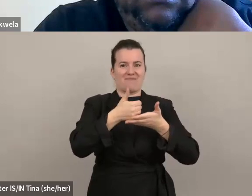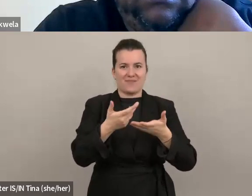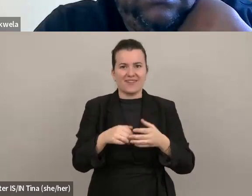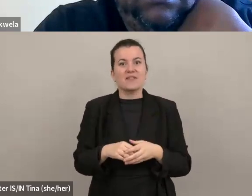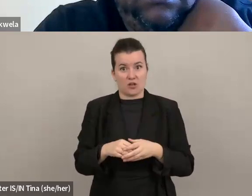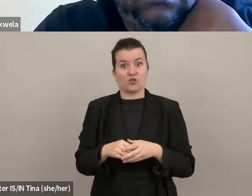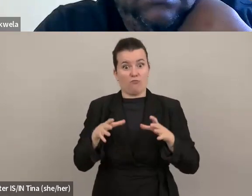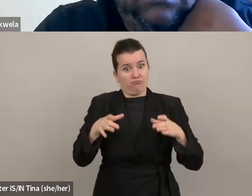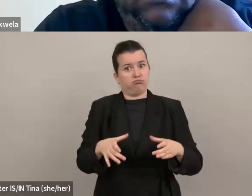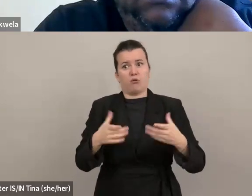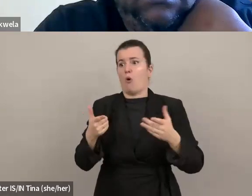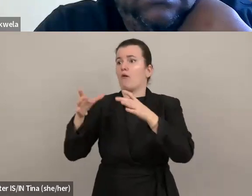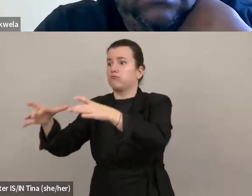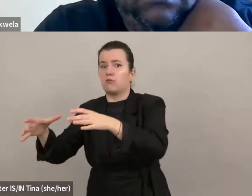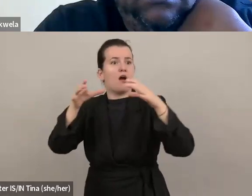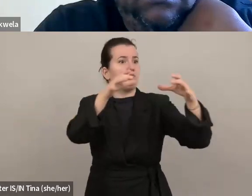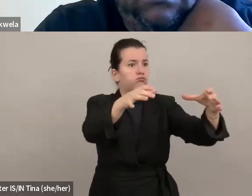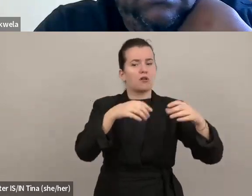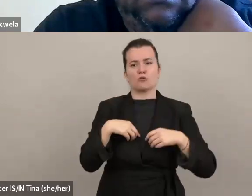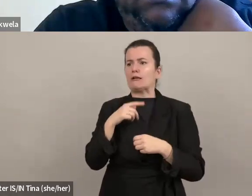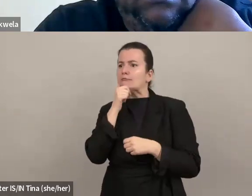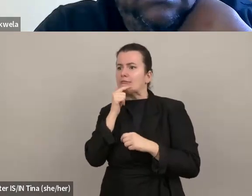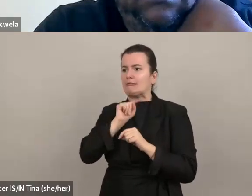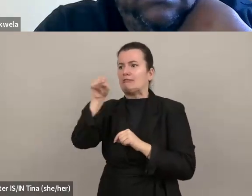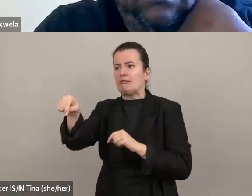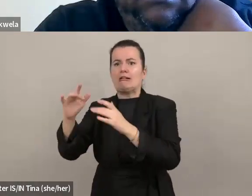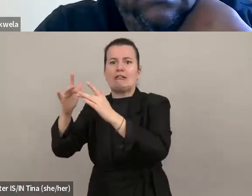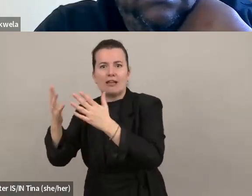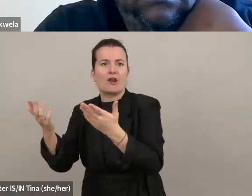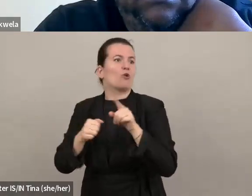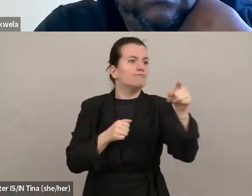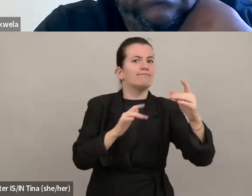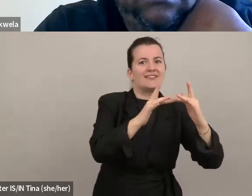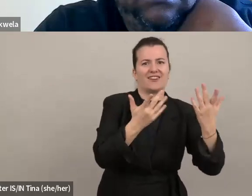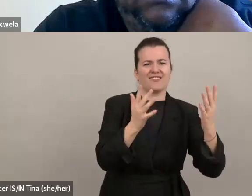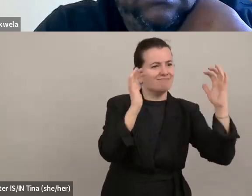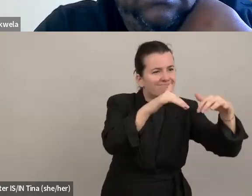stretches of land area districts, and there is a